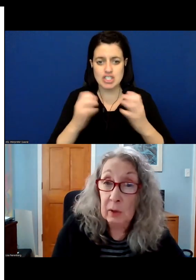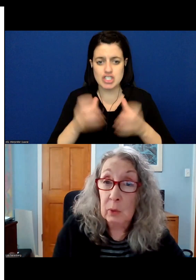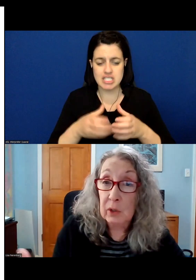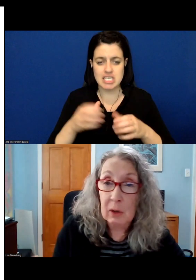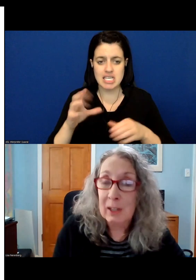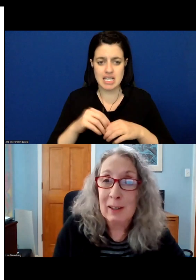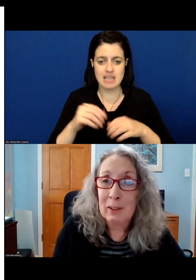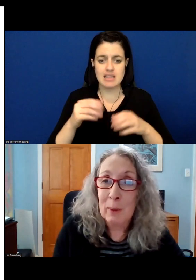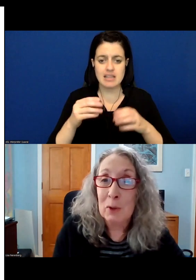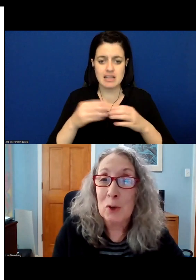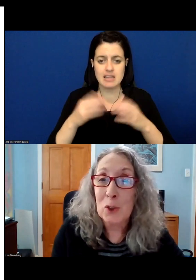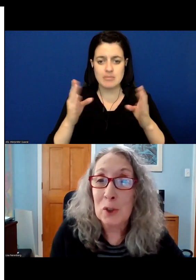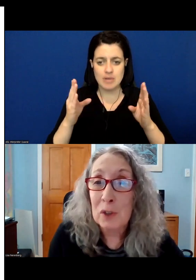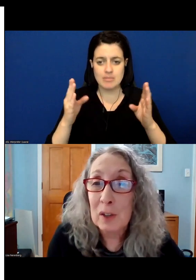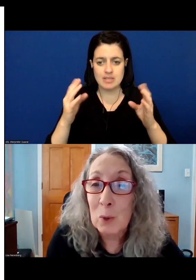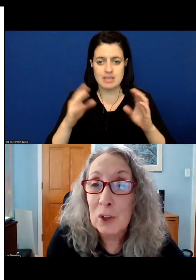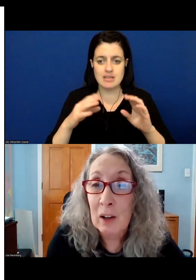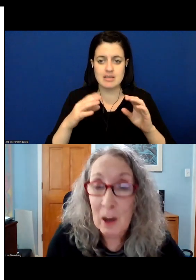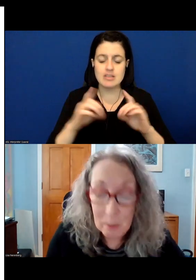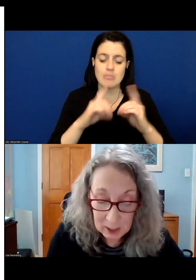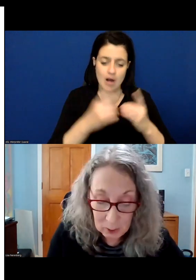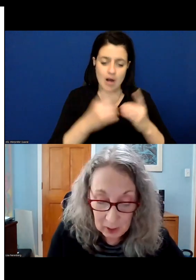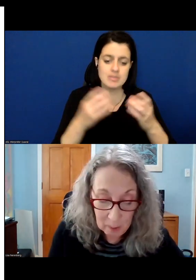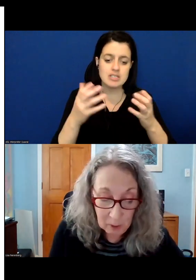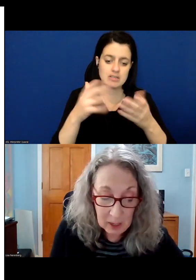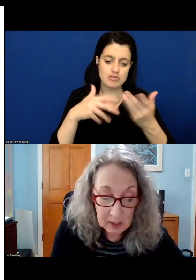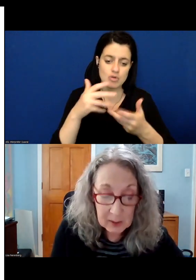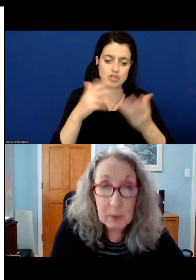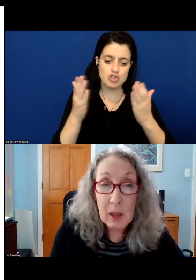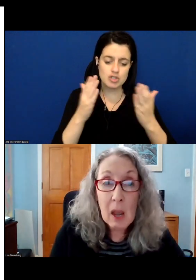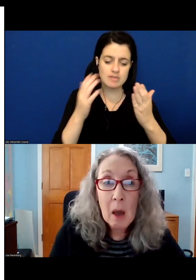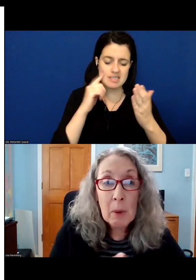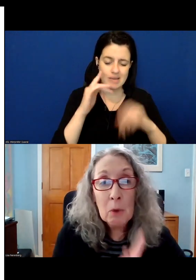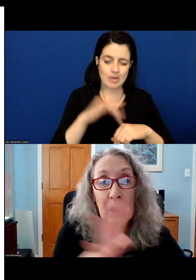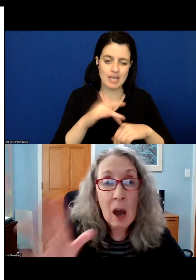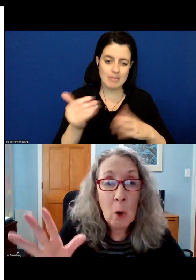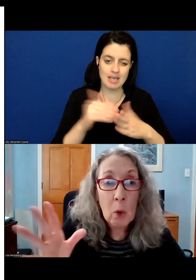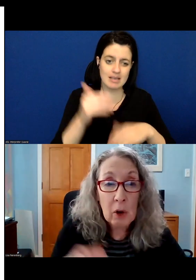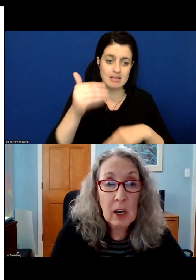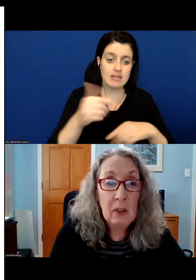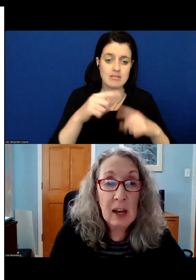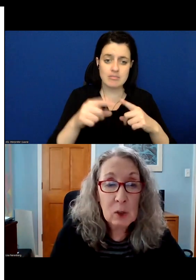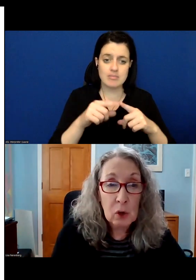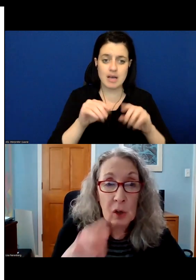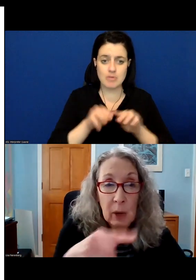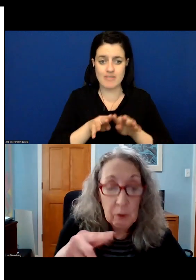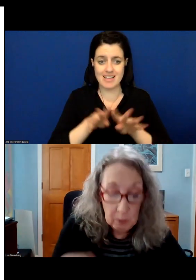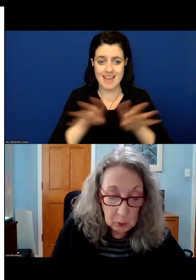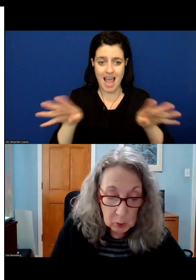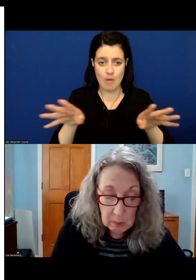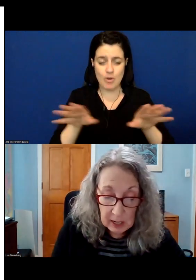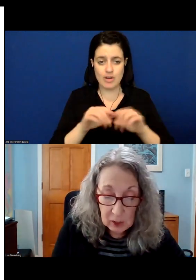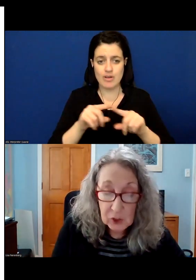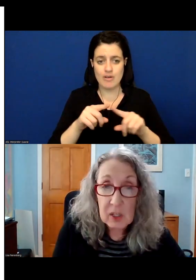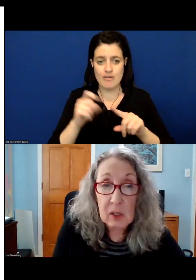Public Health, Department of Social Services, which I'll come back to in a couple of minutes. But moving outward in that circle away from